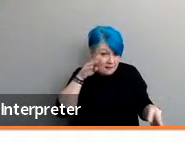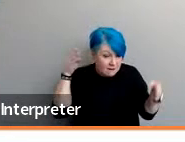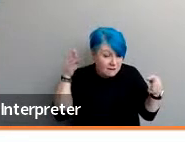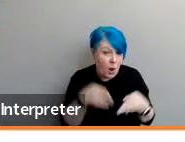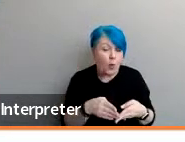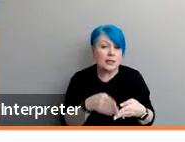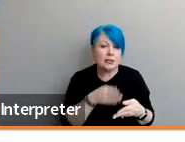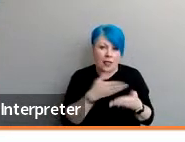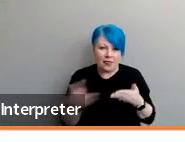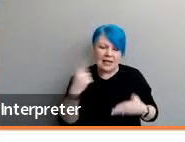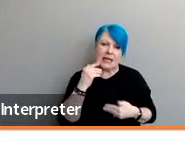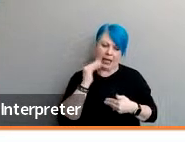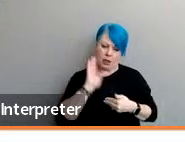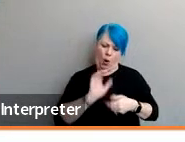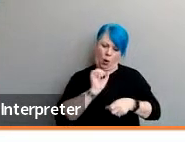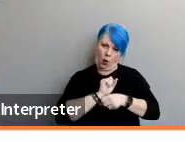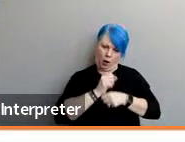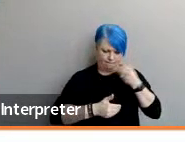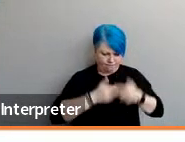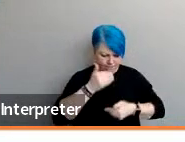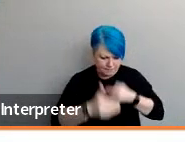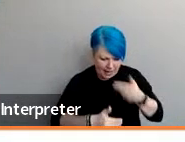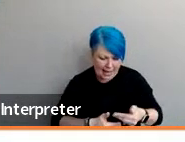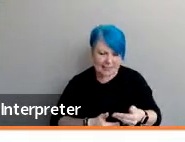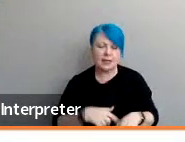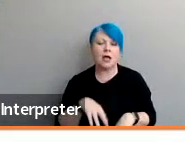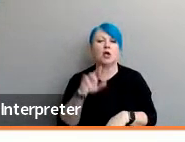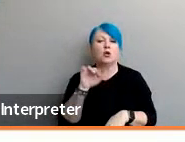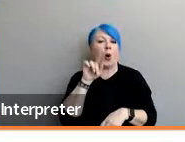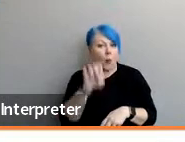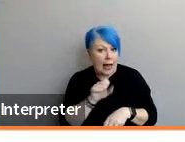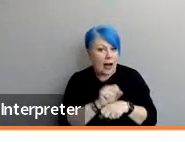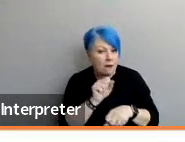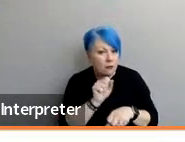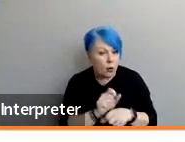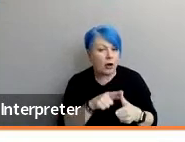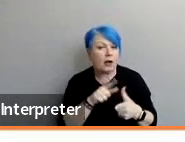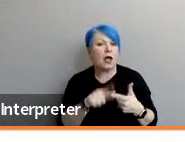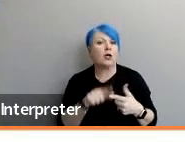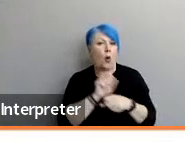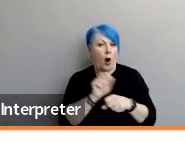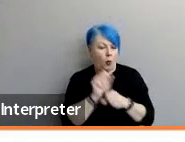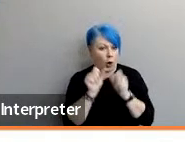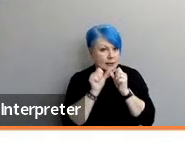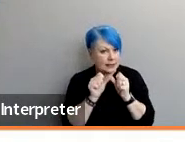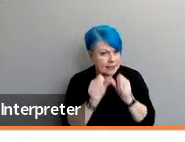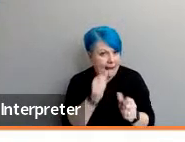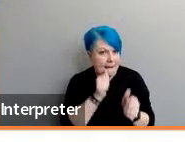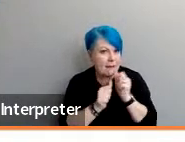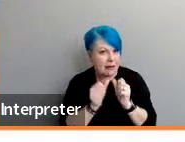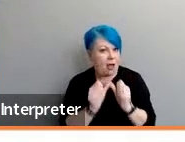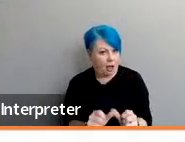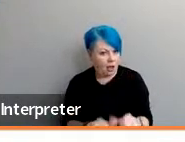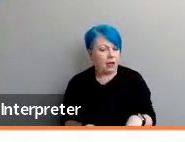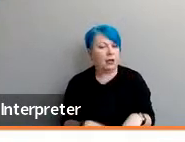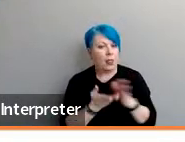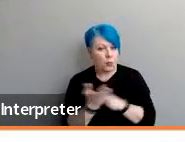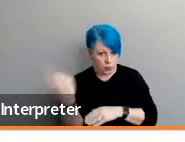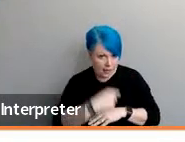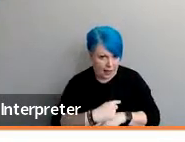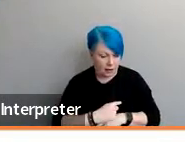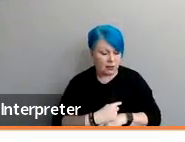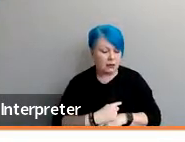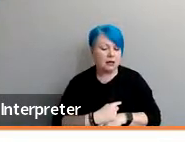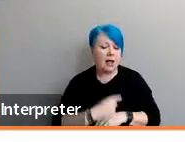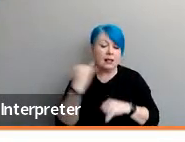pace, rate of work, accuracy of work, what your work stamina is throughout the day. And then finally, we